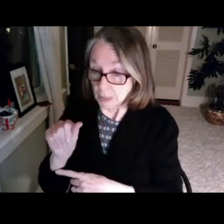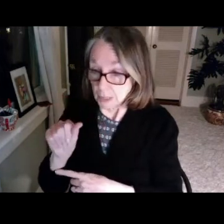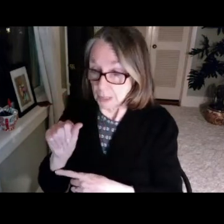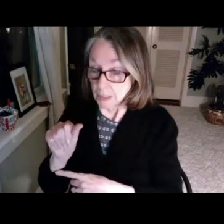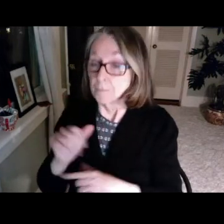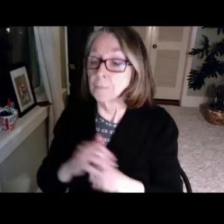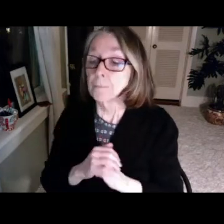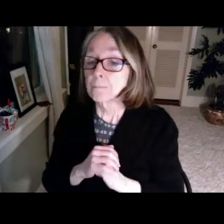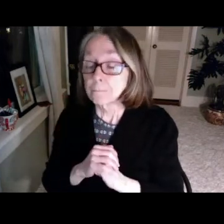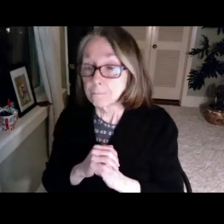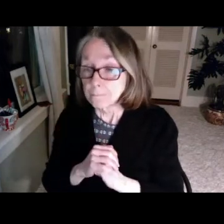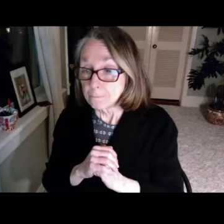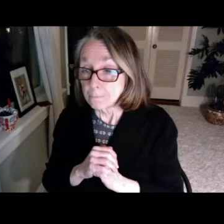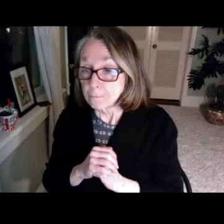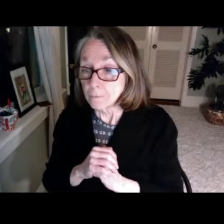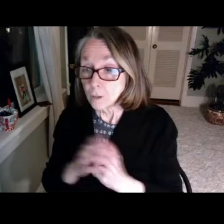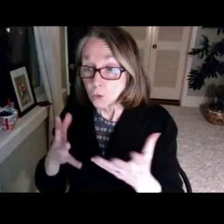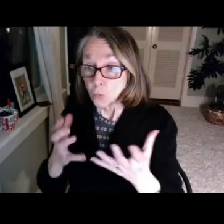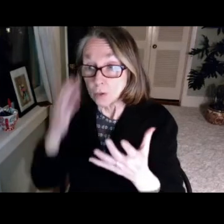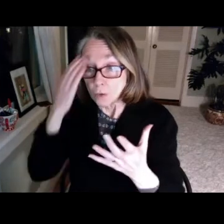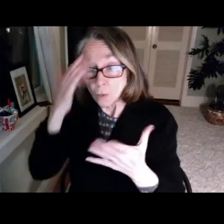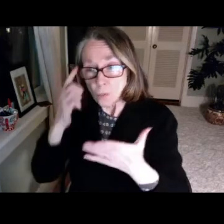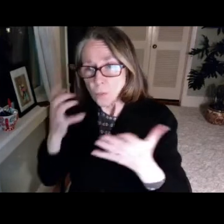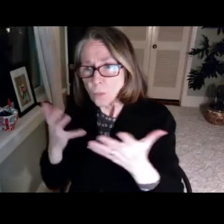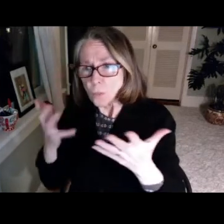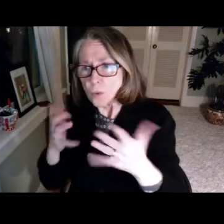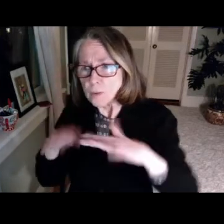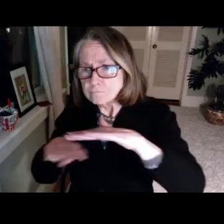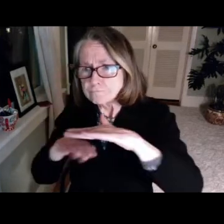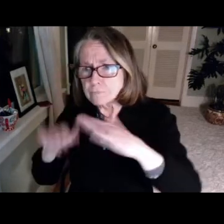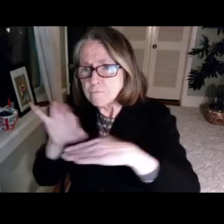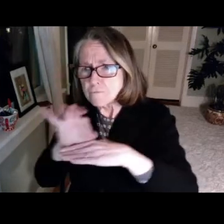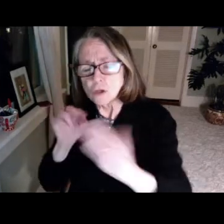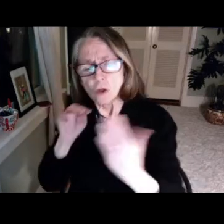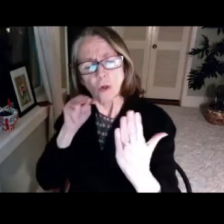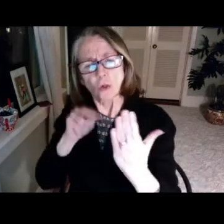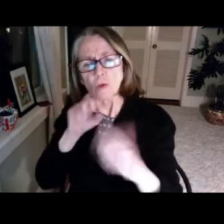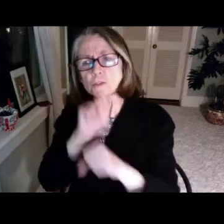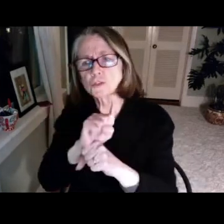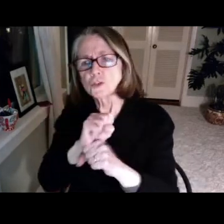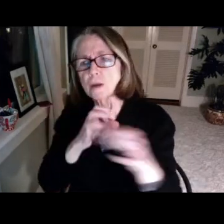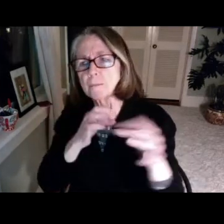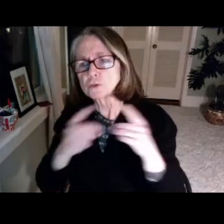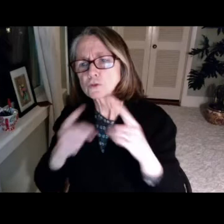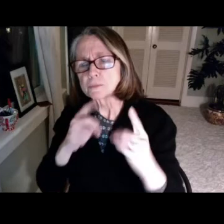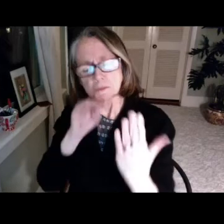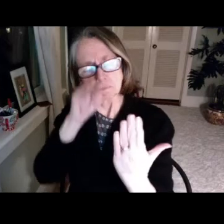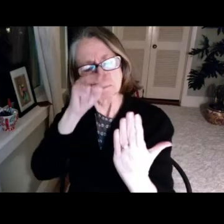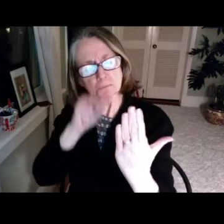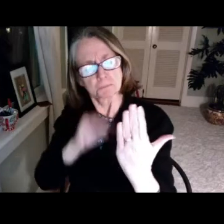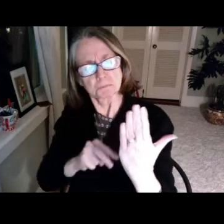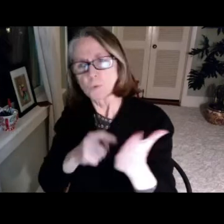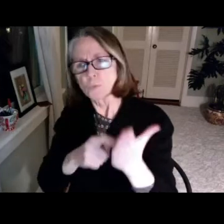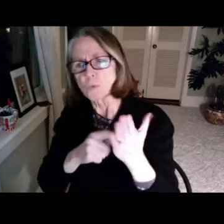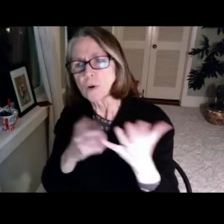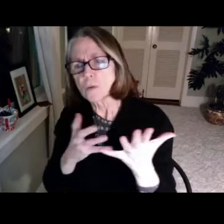job, and you want to know what the essential functions are, look at the job description for the job that you applied for.